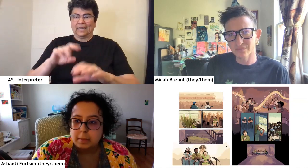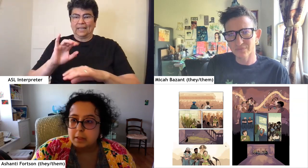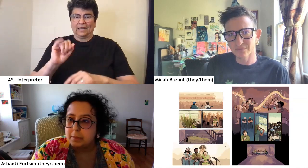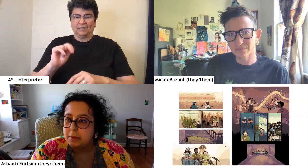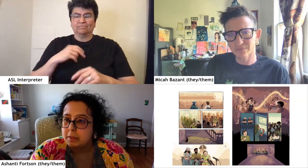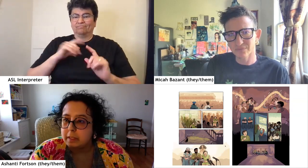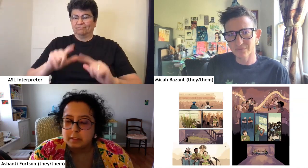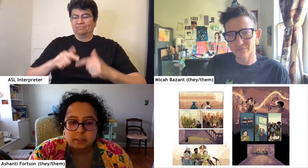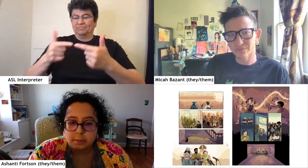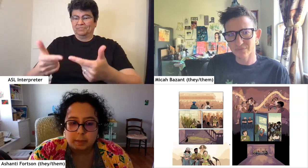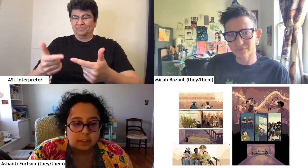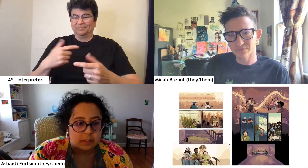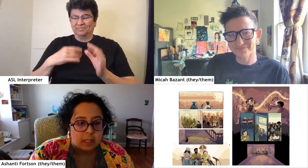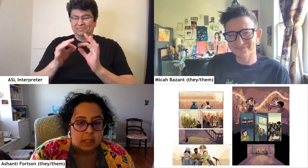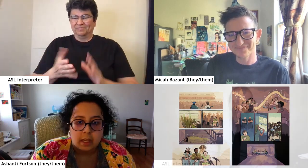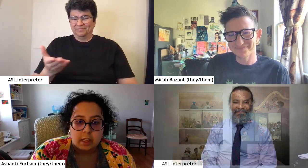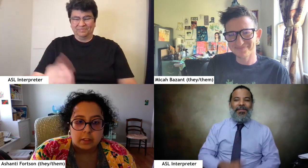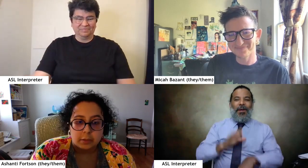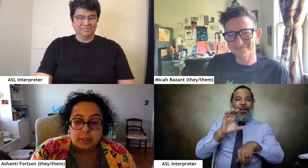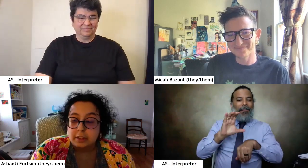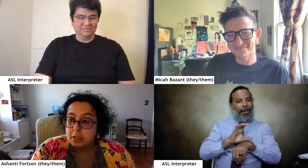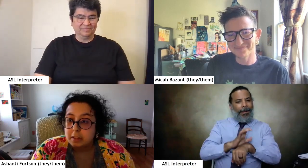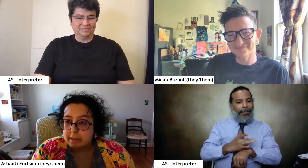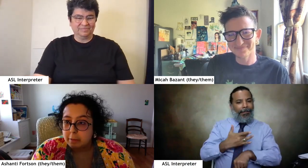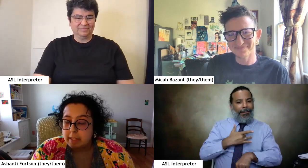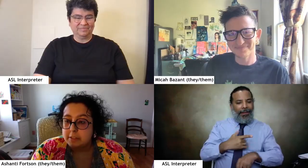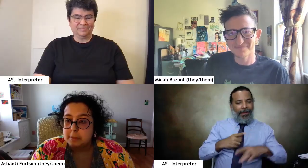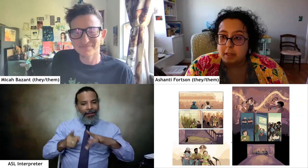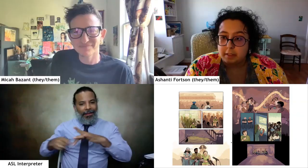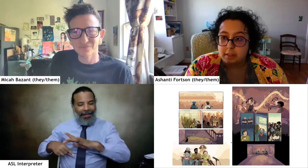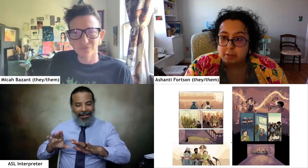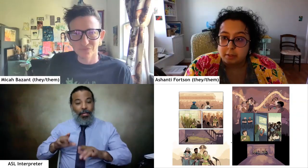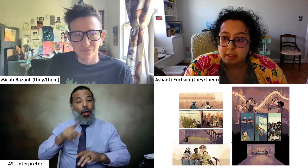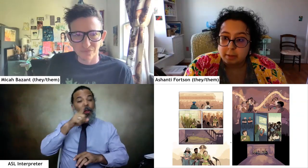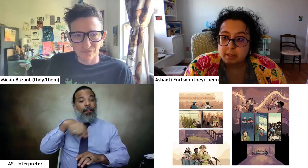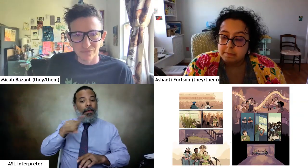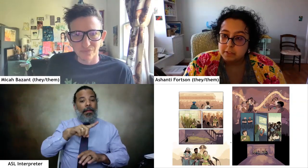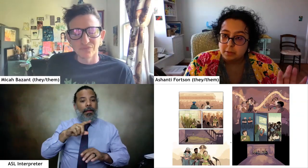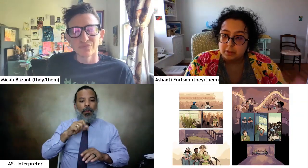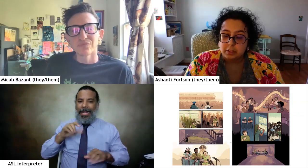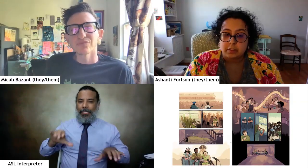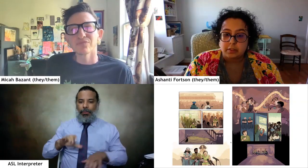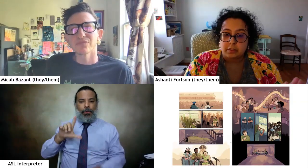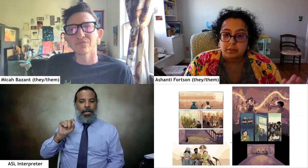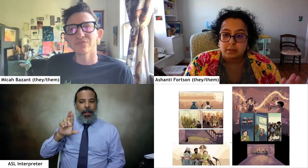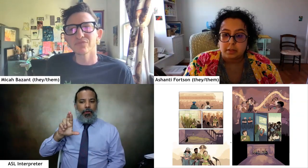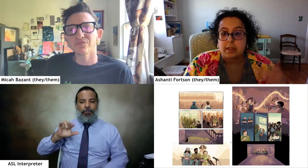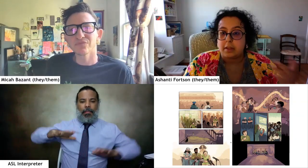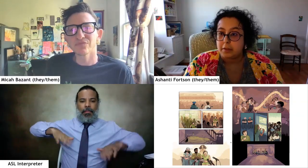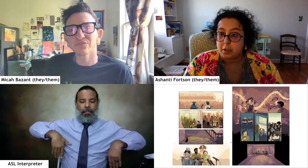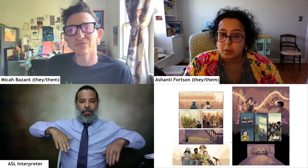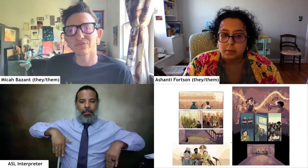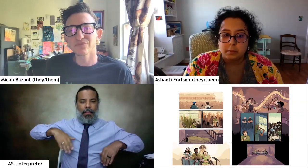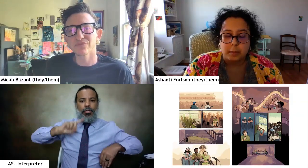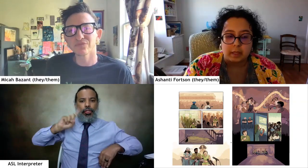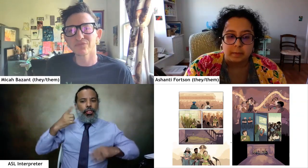My computer likes to skip pages. So these are unlettered pages because I did not do the lettering, so it's just the